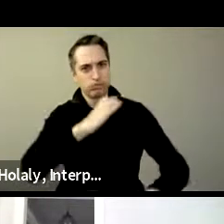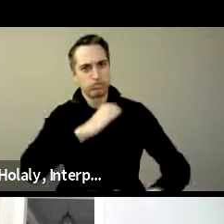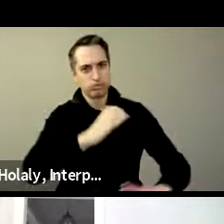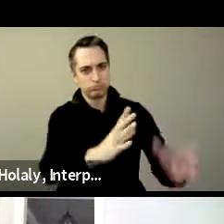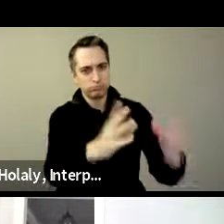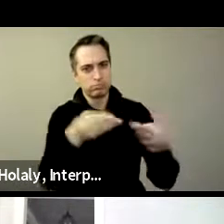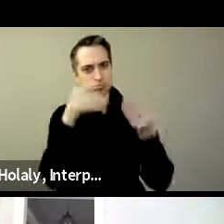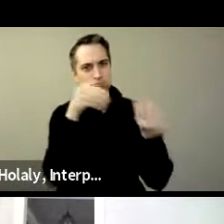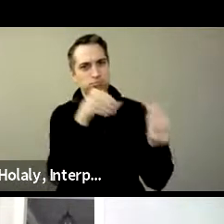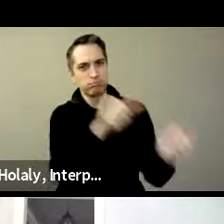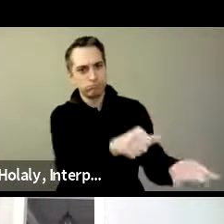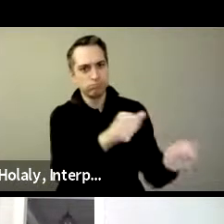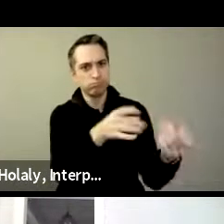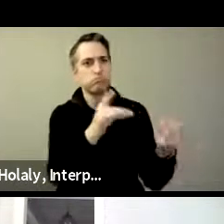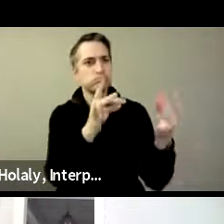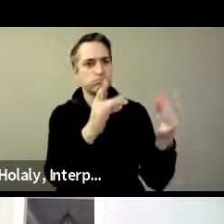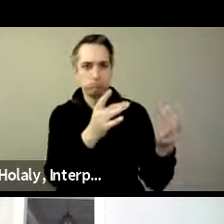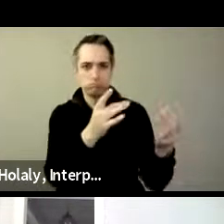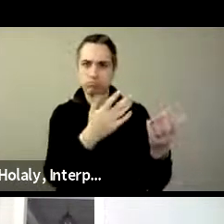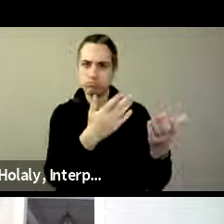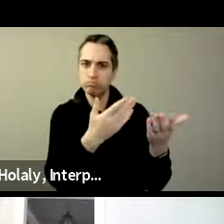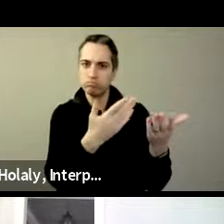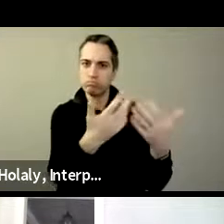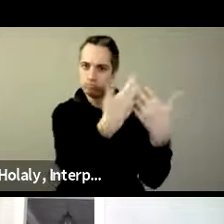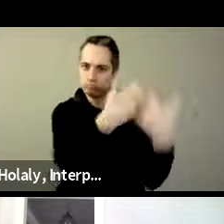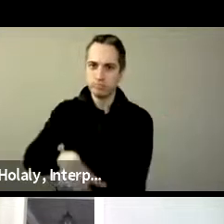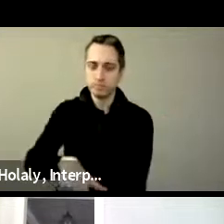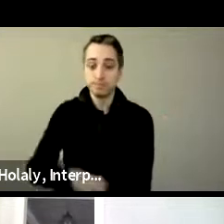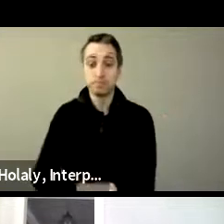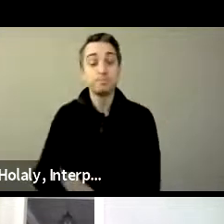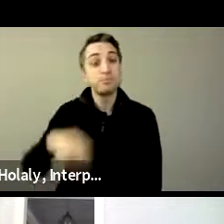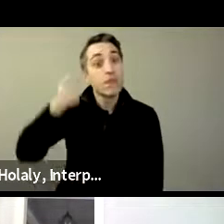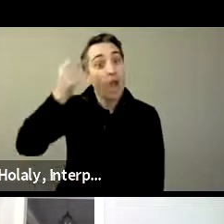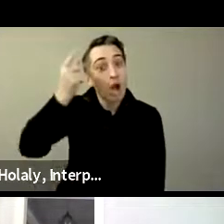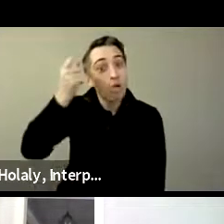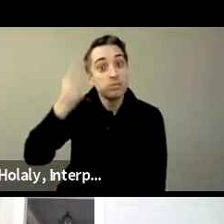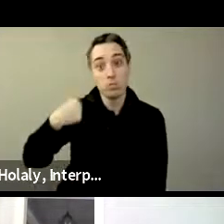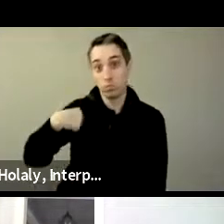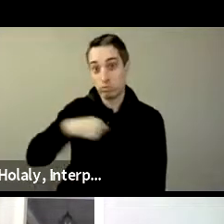This is the only state to have the Constitution embed,